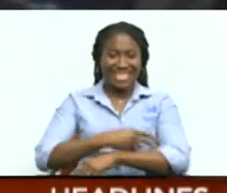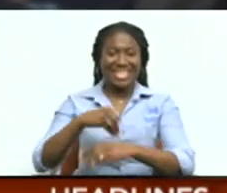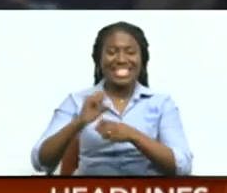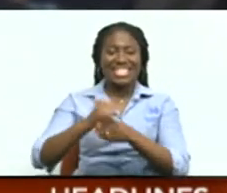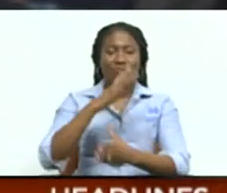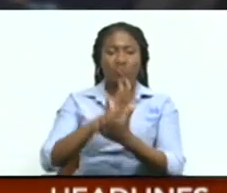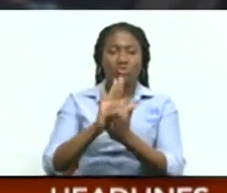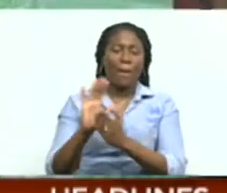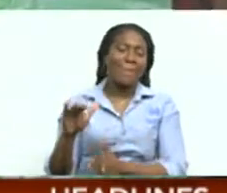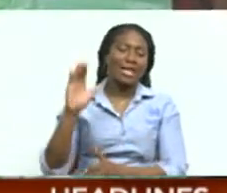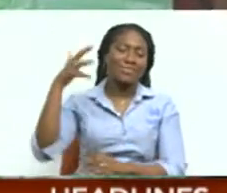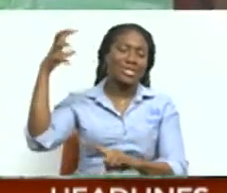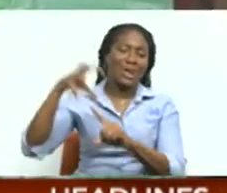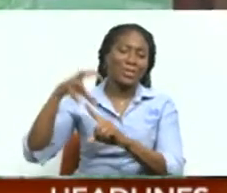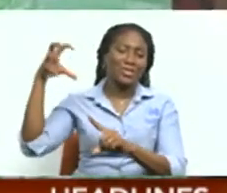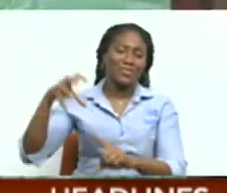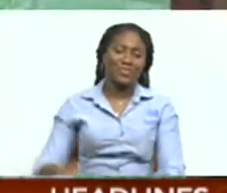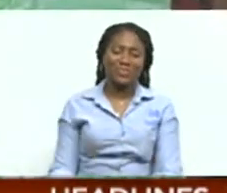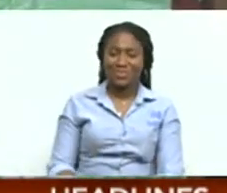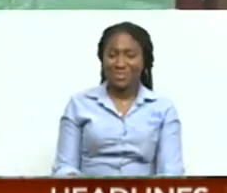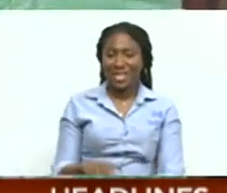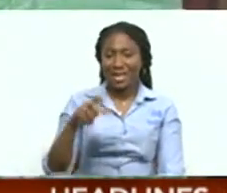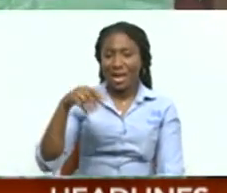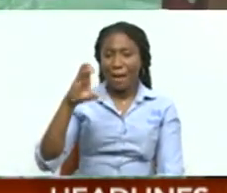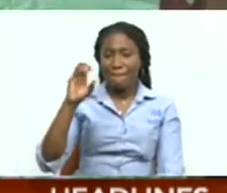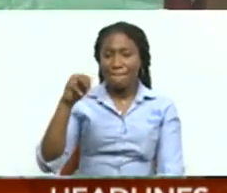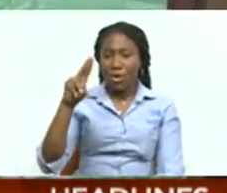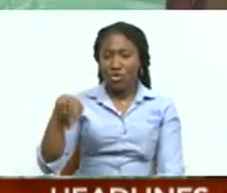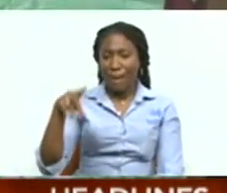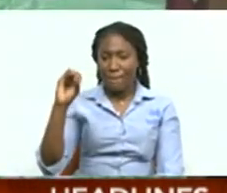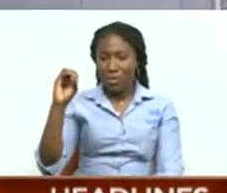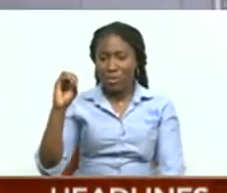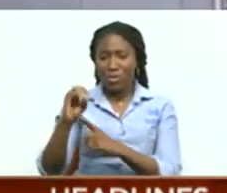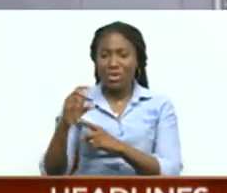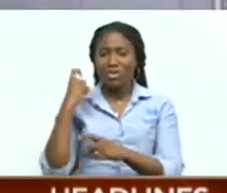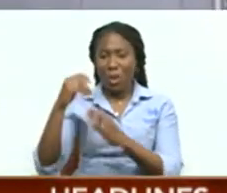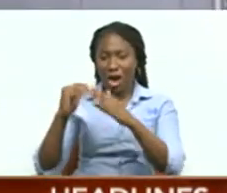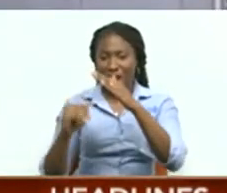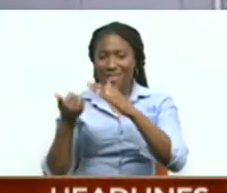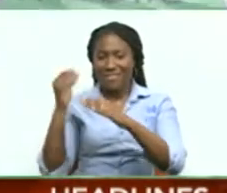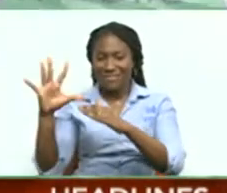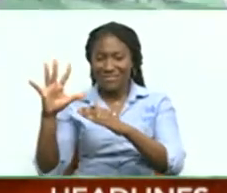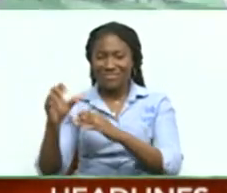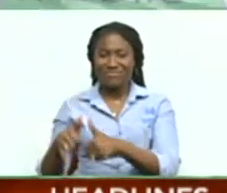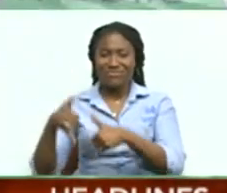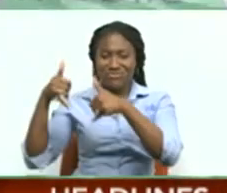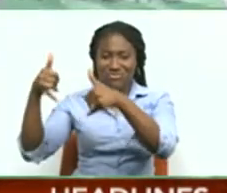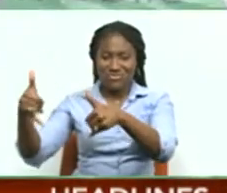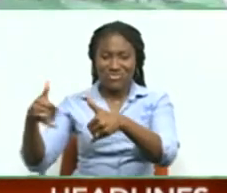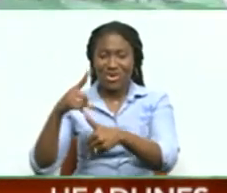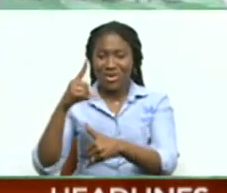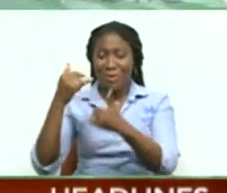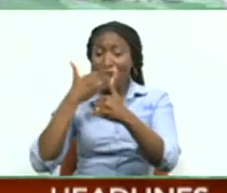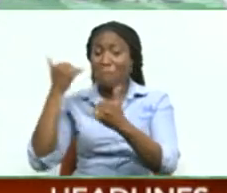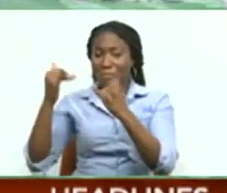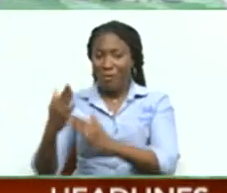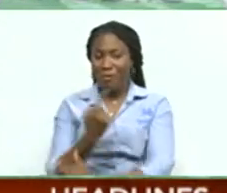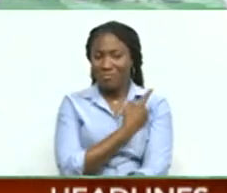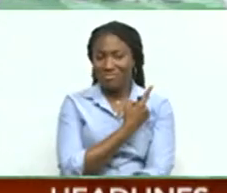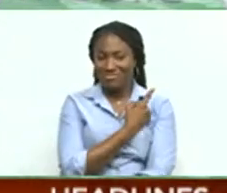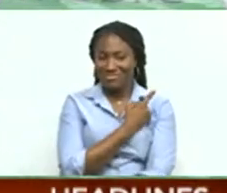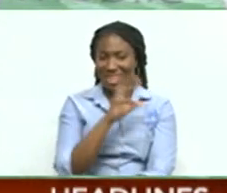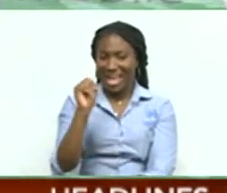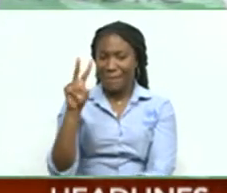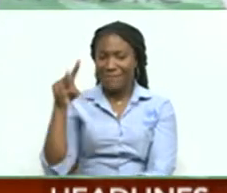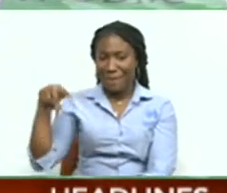school's basketball championships. East Mukurapo walked away with the under-15 girls' title. Their top performer, Renessa Saret, took the MVP